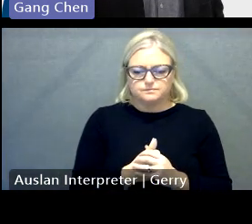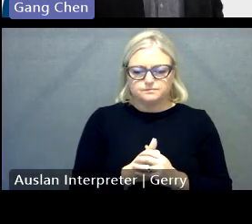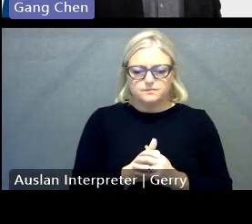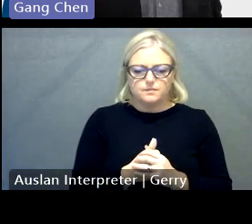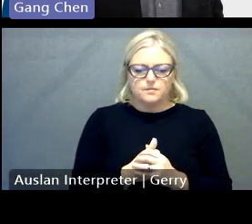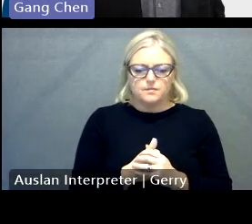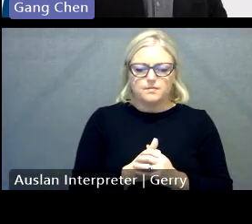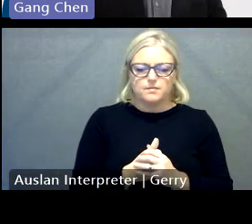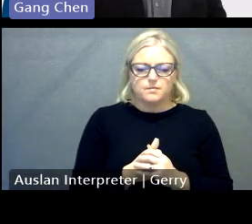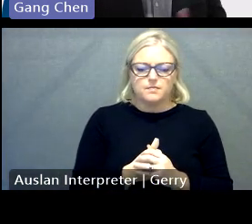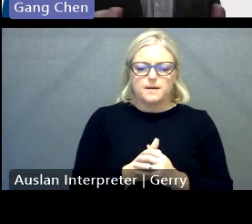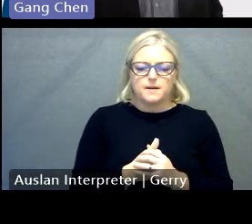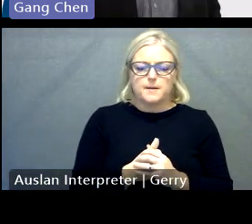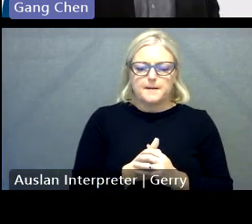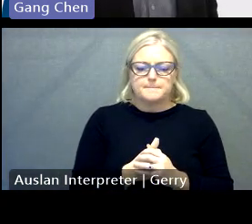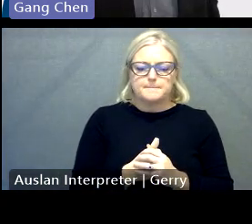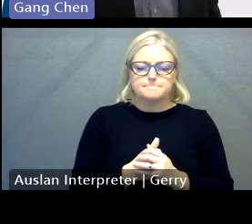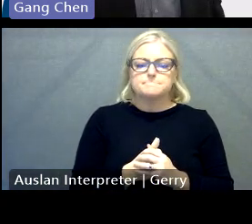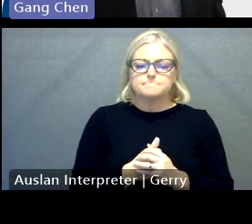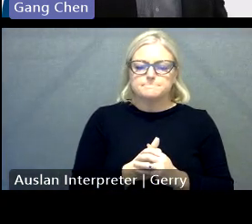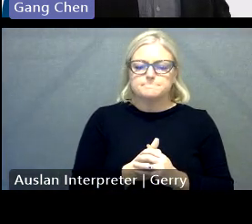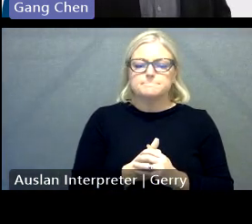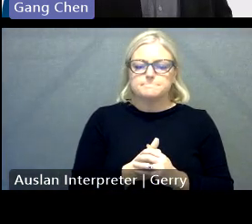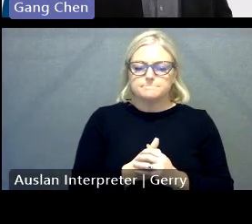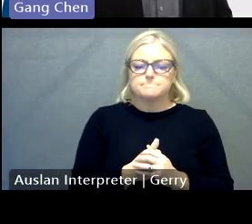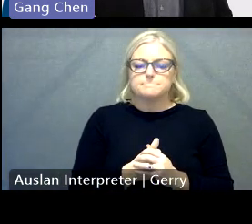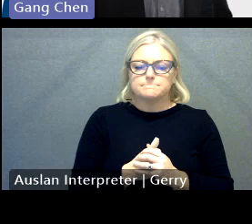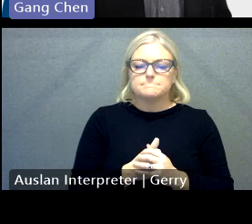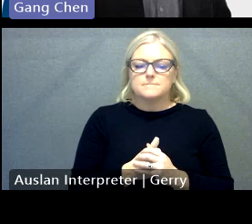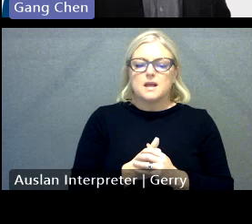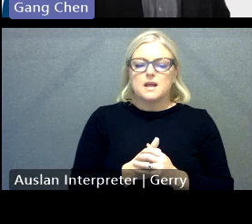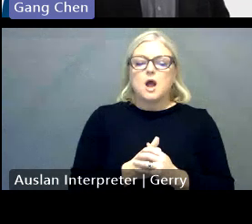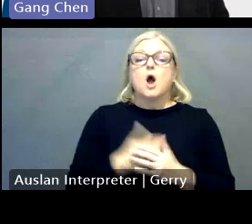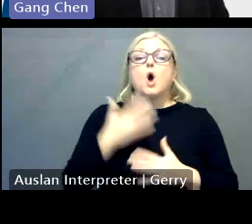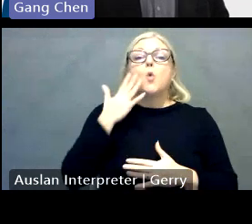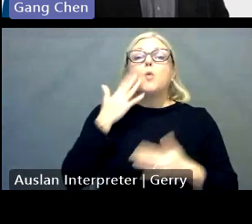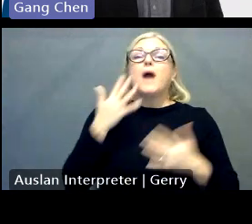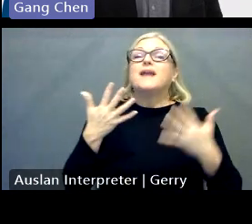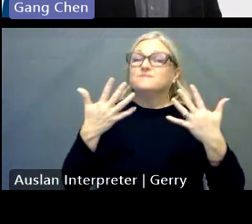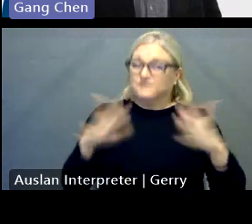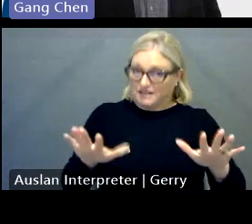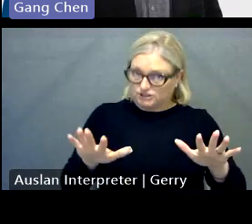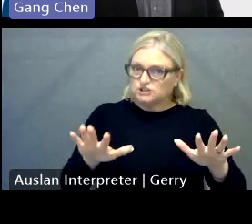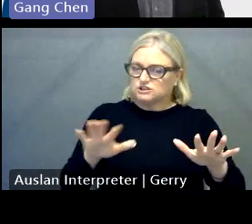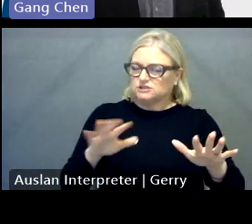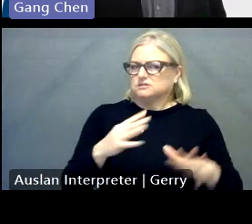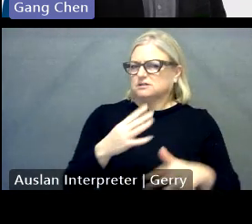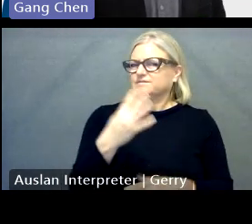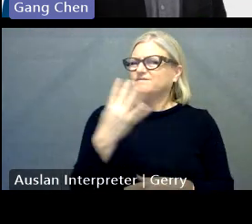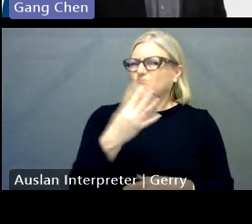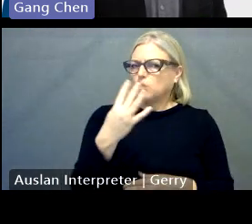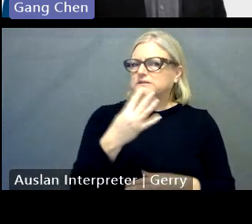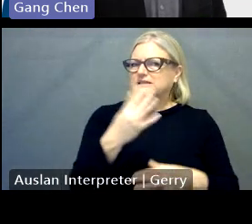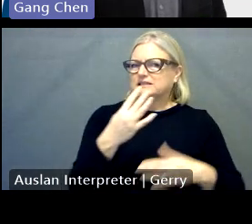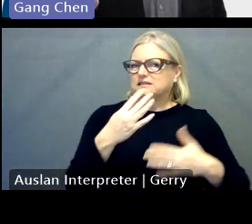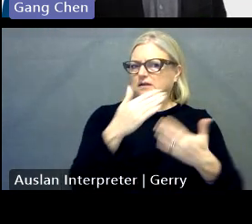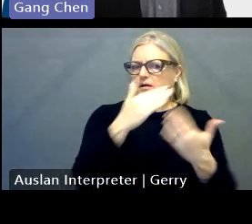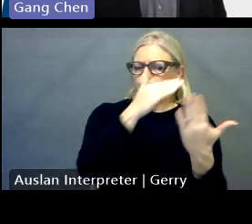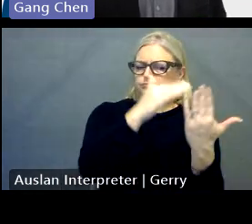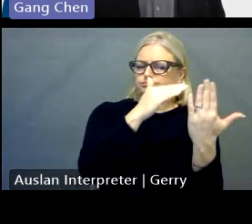So after completing all the 14 items, we will be able to calculate the overall DWI index. So